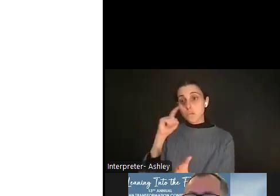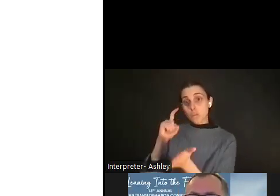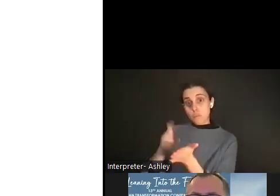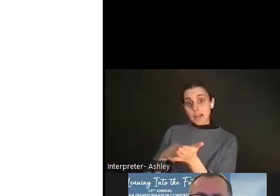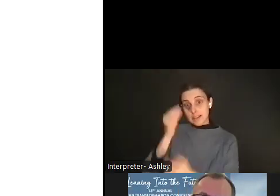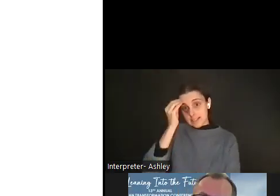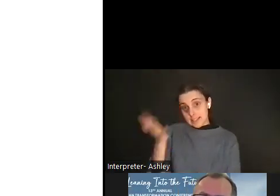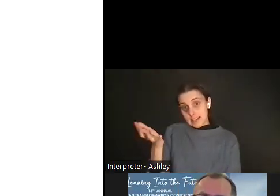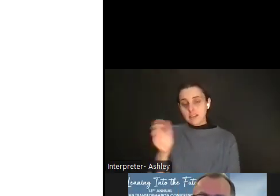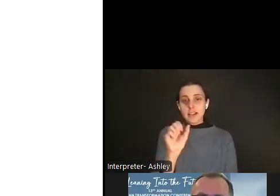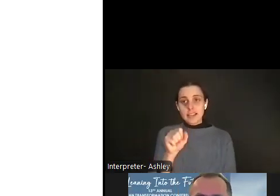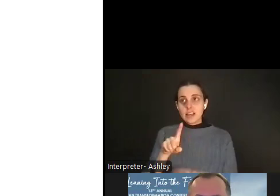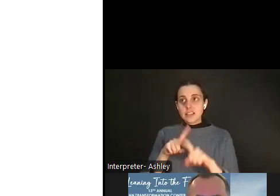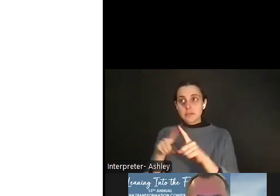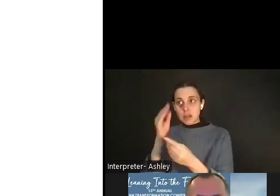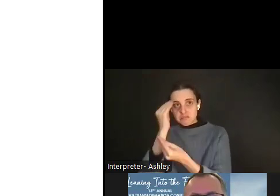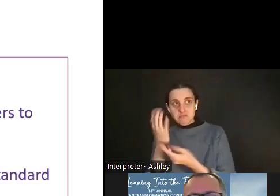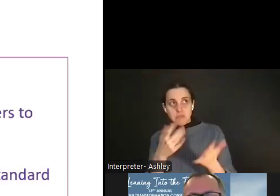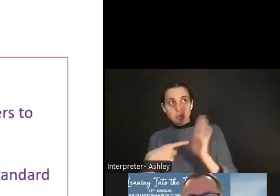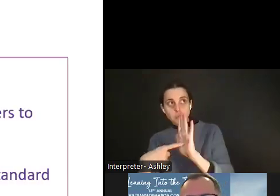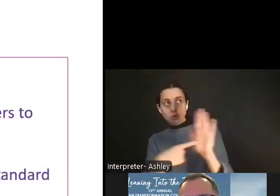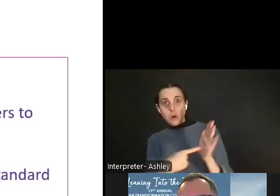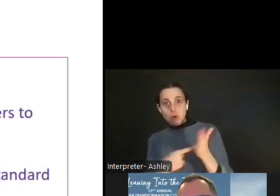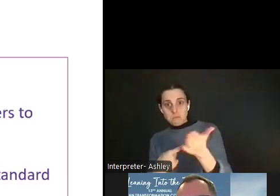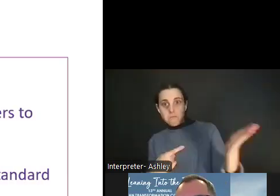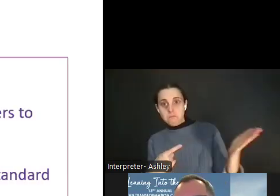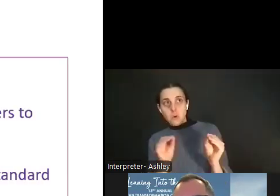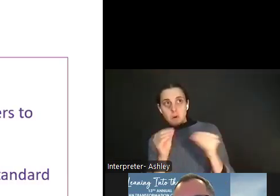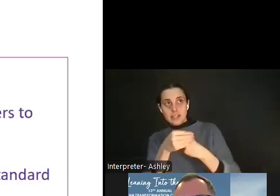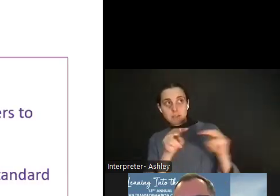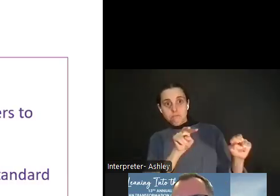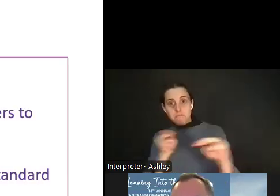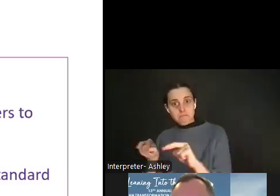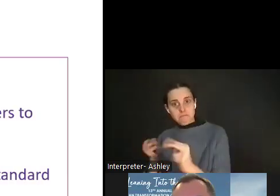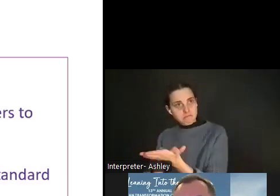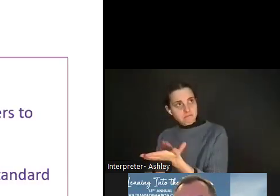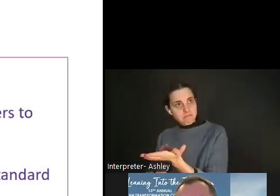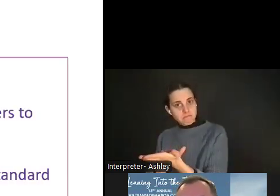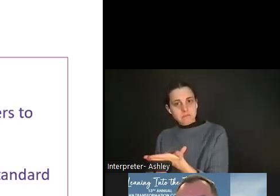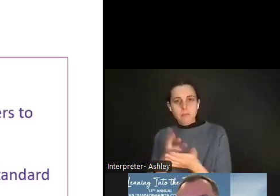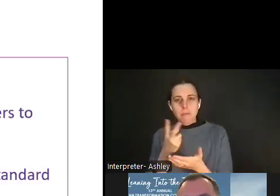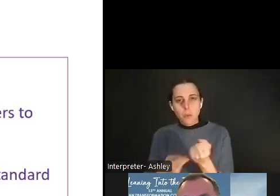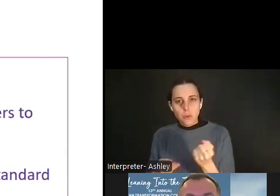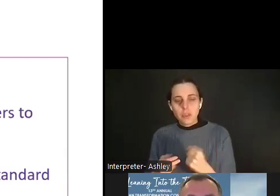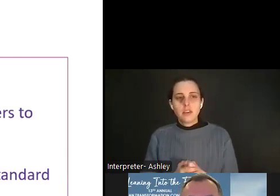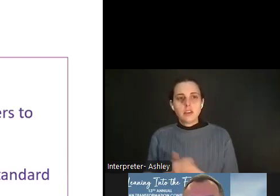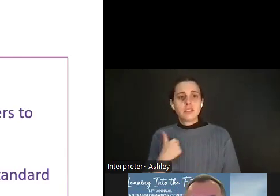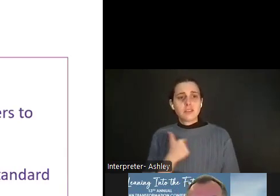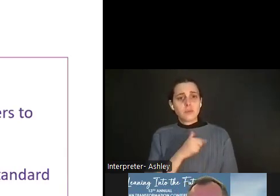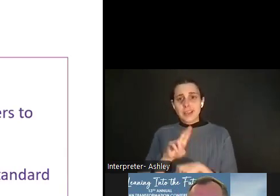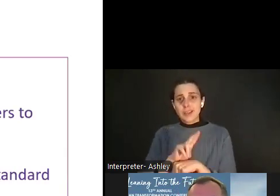through all the organization and in front of their peers. So we use all those different channels, and that